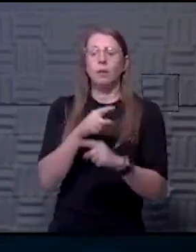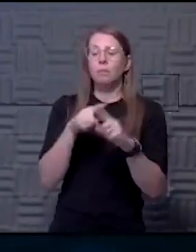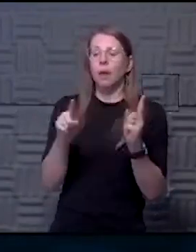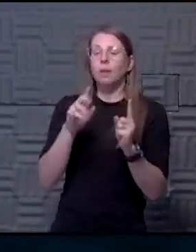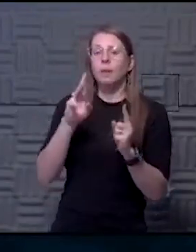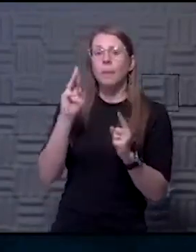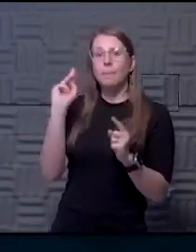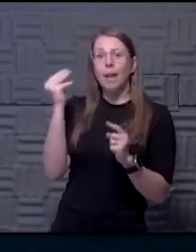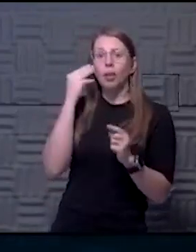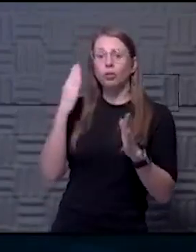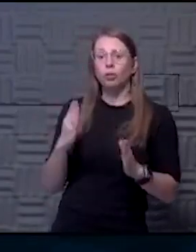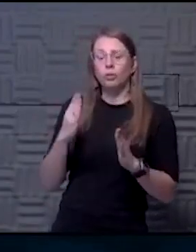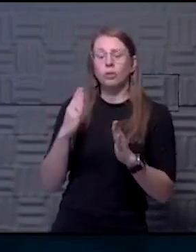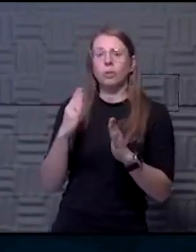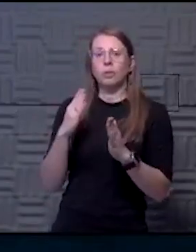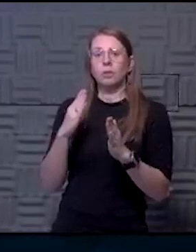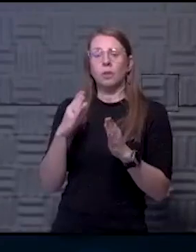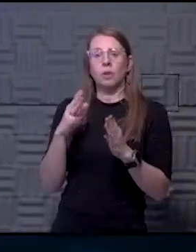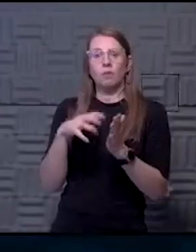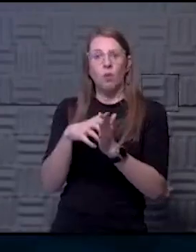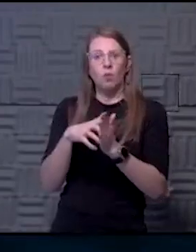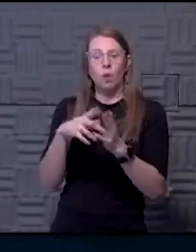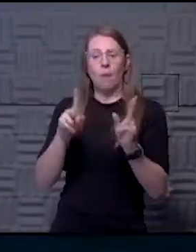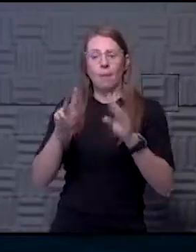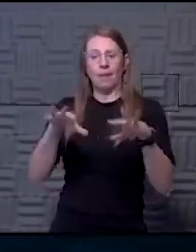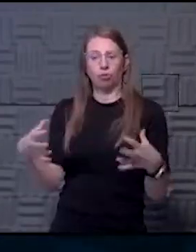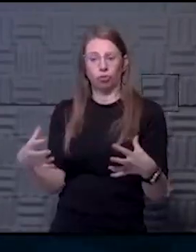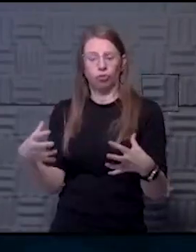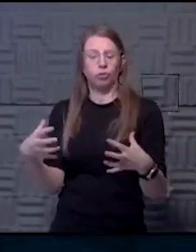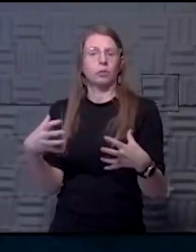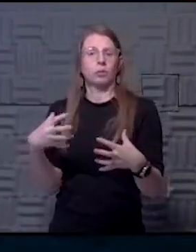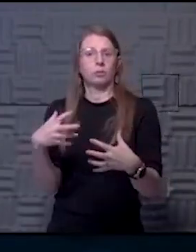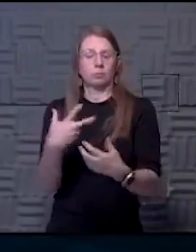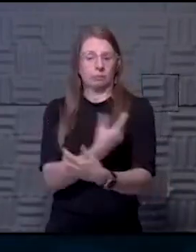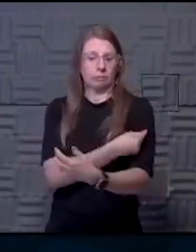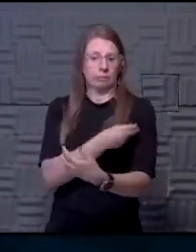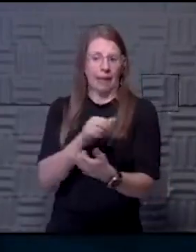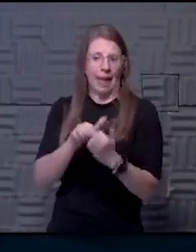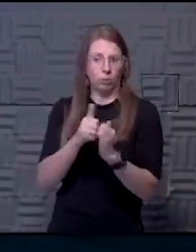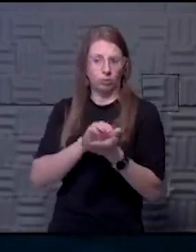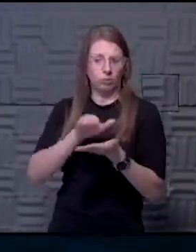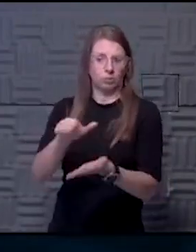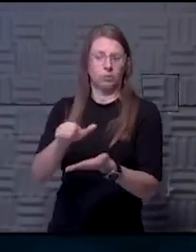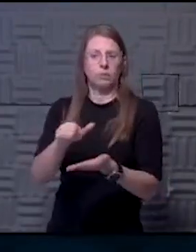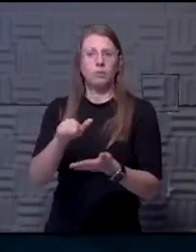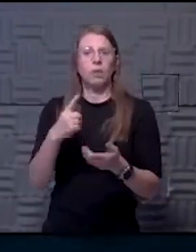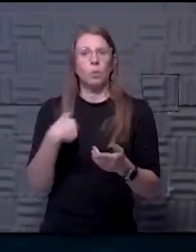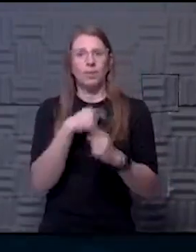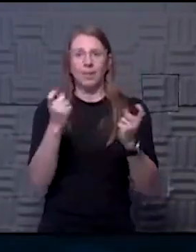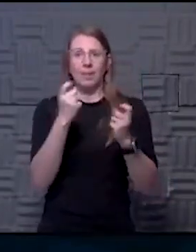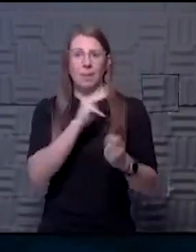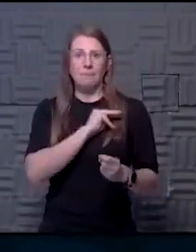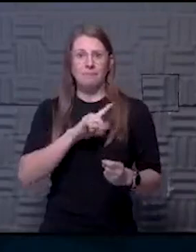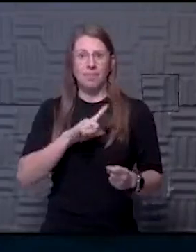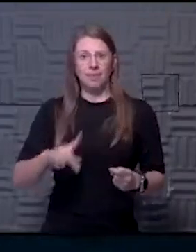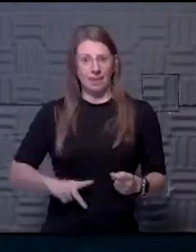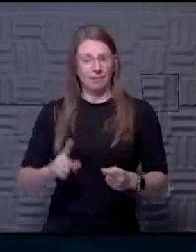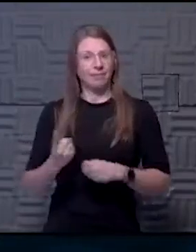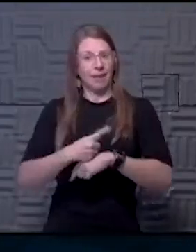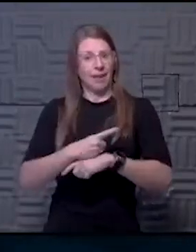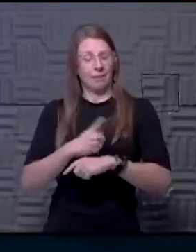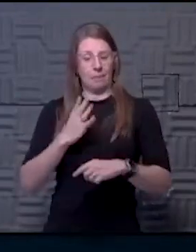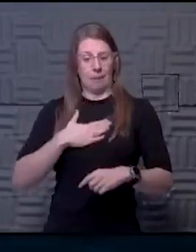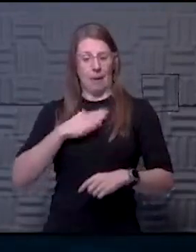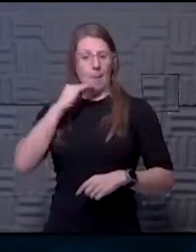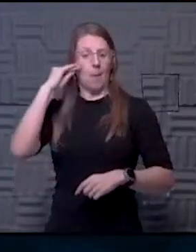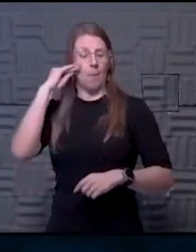into vulnerable populations. And yesterday we celebrated Martin Luther King, and certainly did in my home. And I wonder, from your standpoint, how